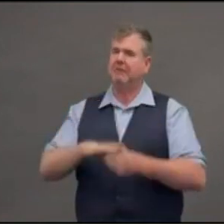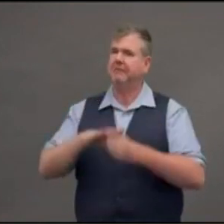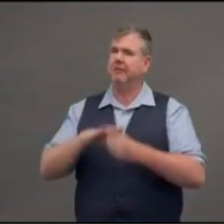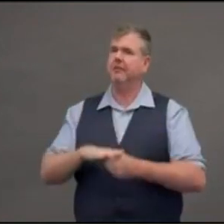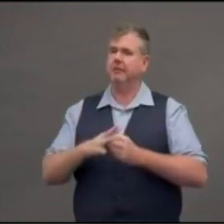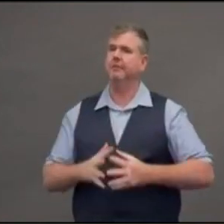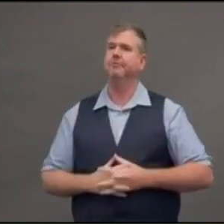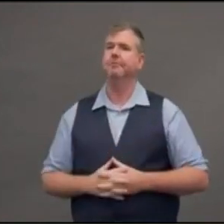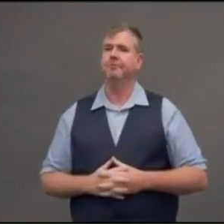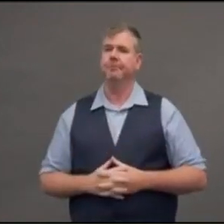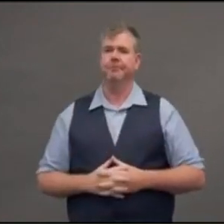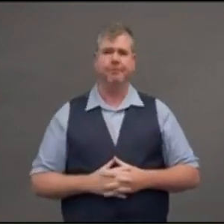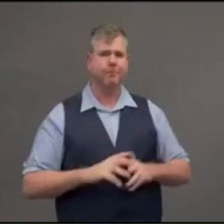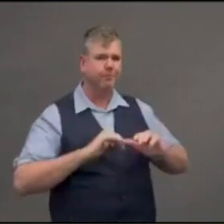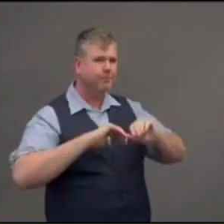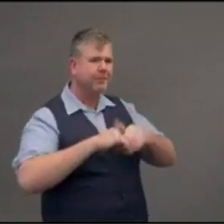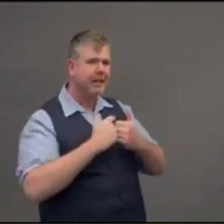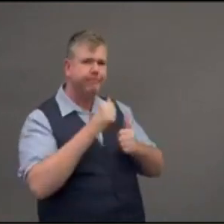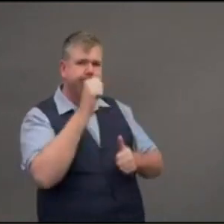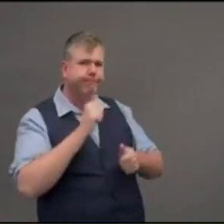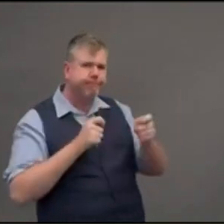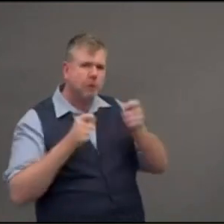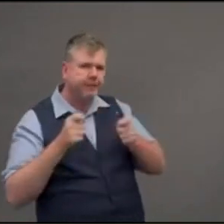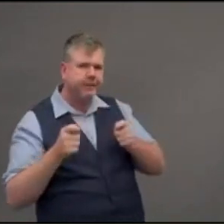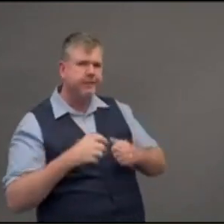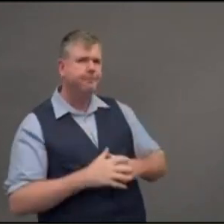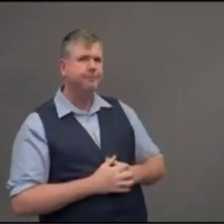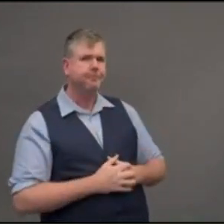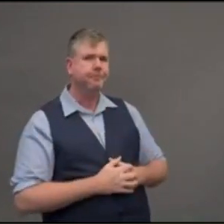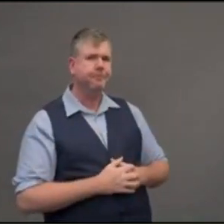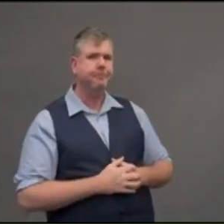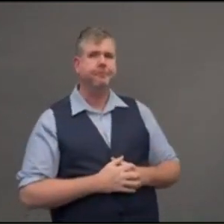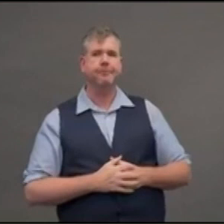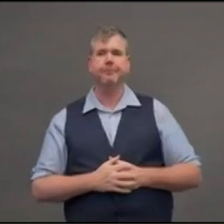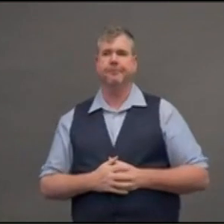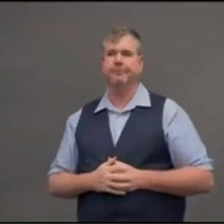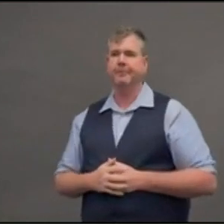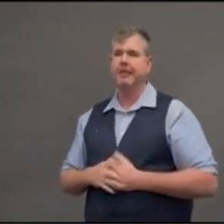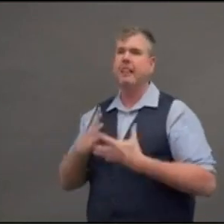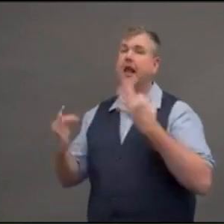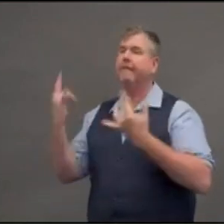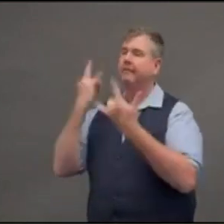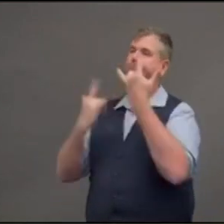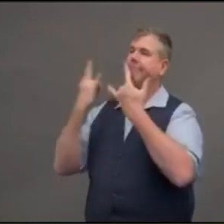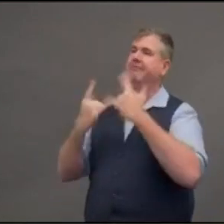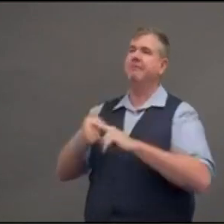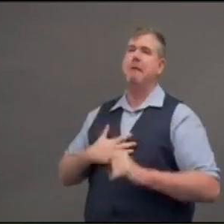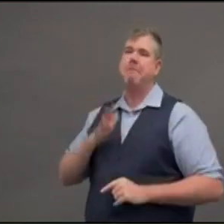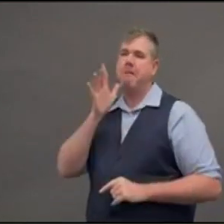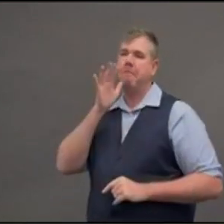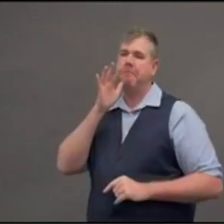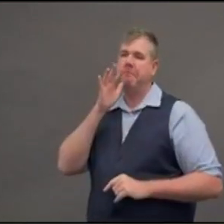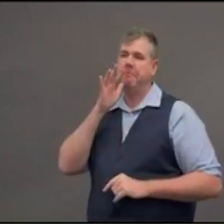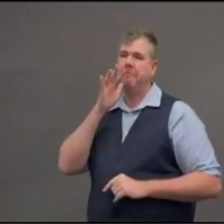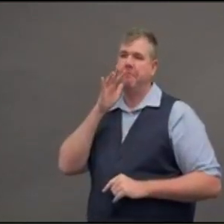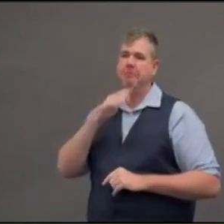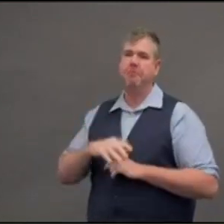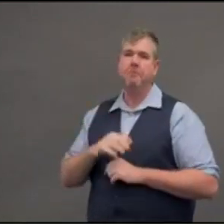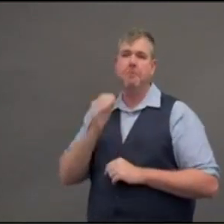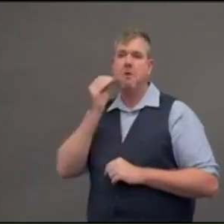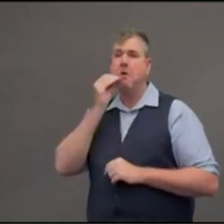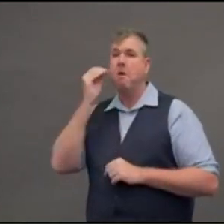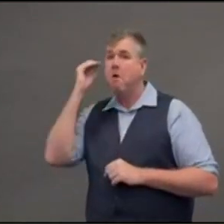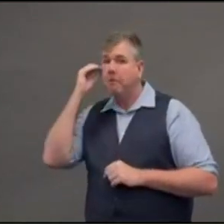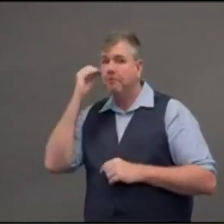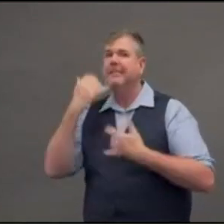you coping? I cope with a lot of love from my mom. I know we still social distance at home, and